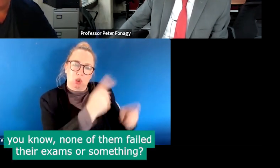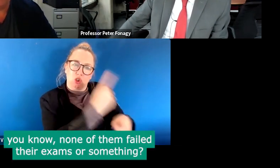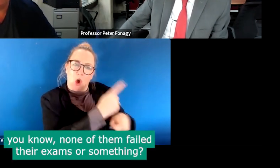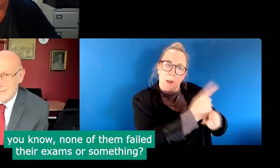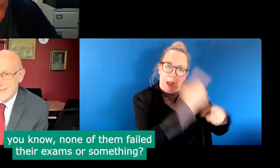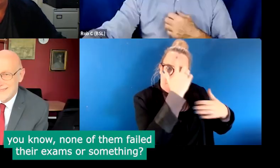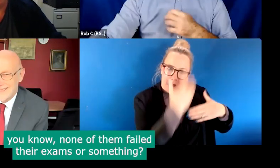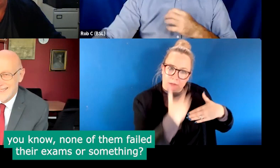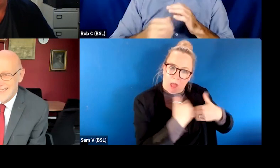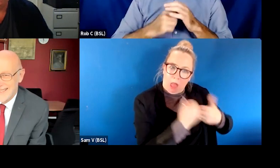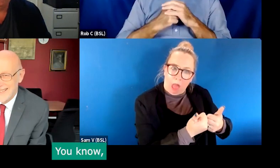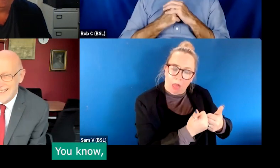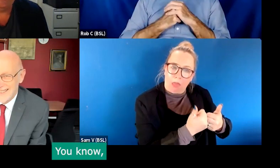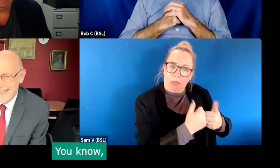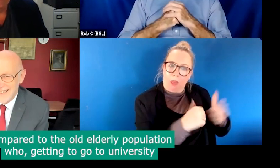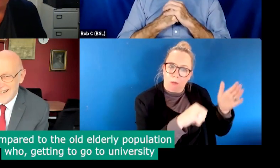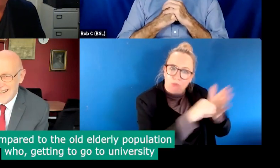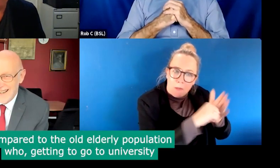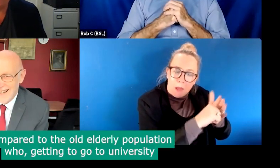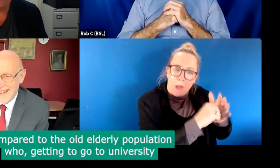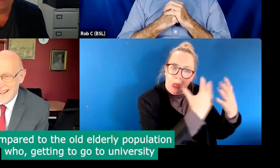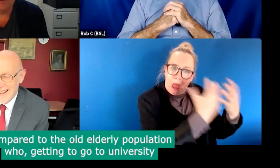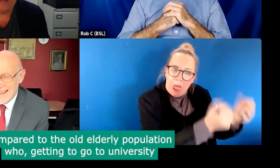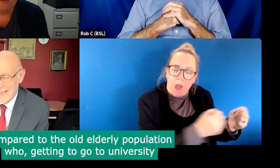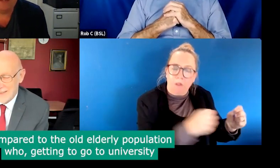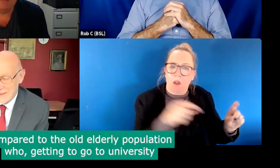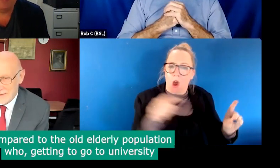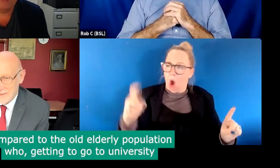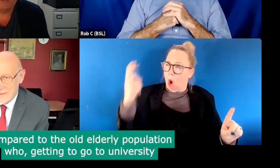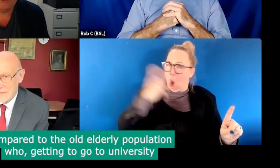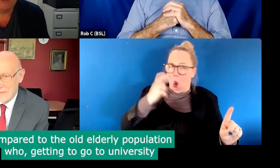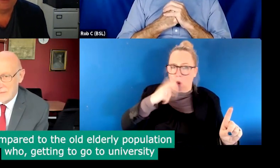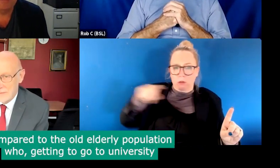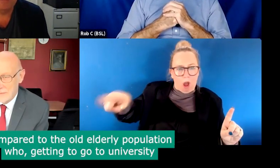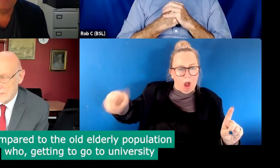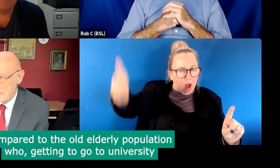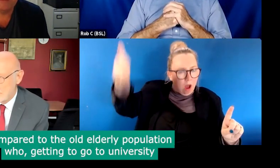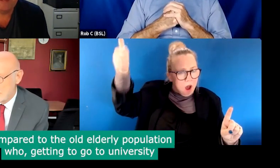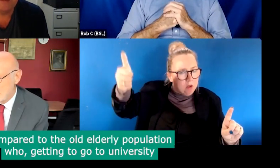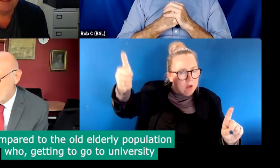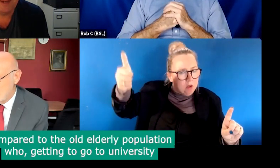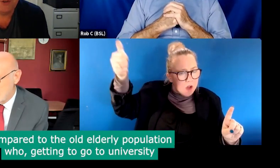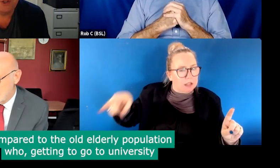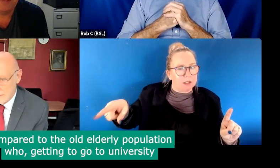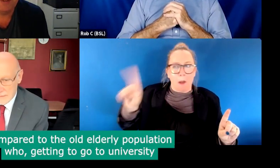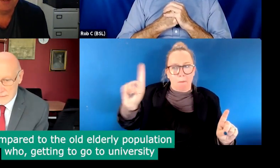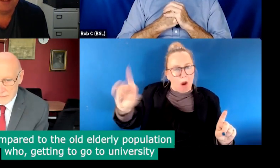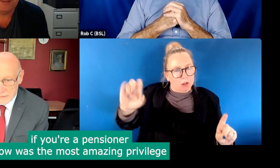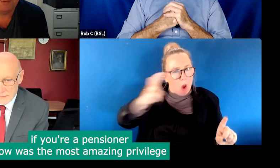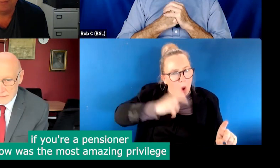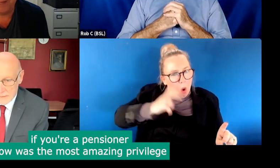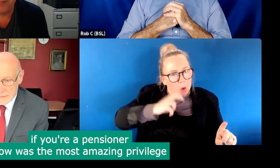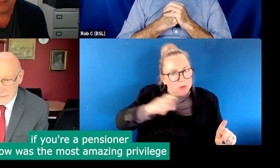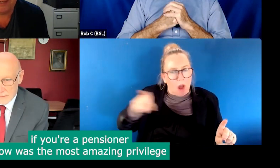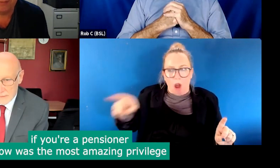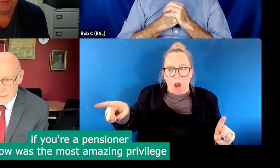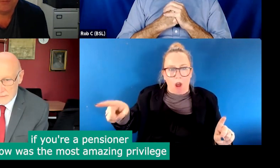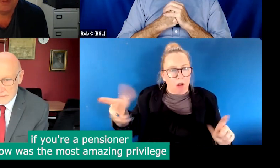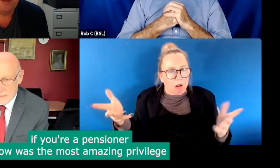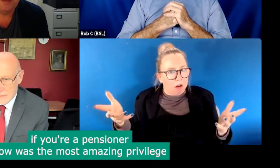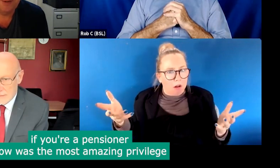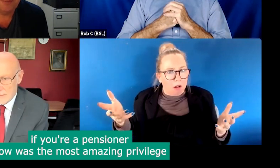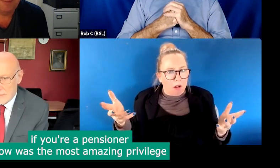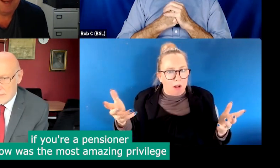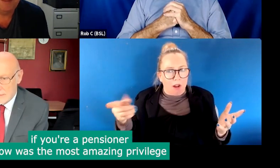their exams or something, compared to the elderly population who getting to go to university, if you're a pensioner now,